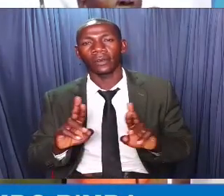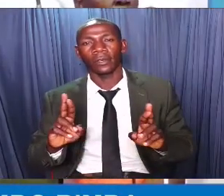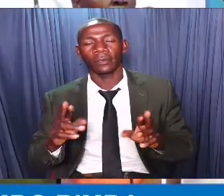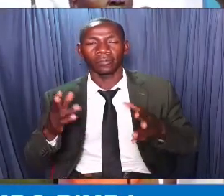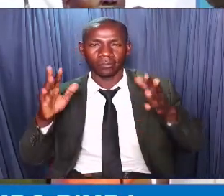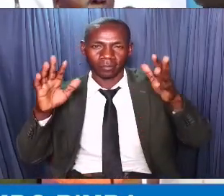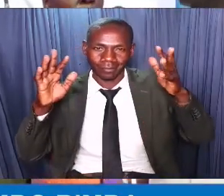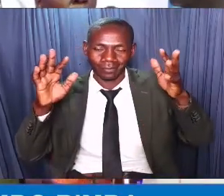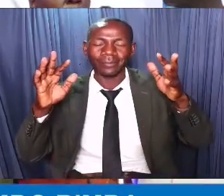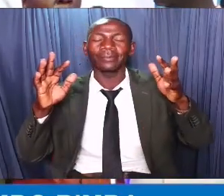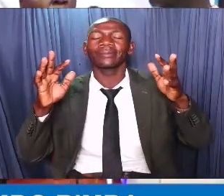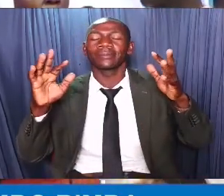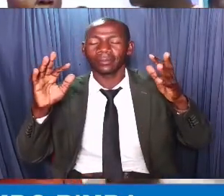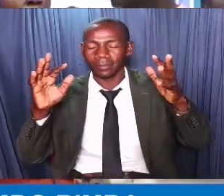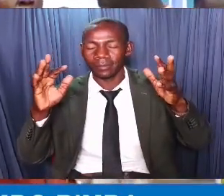forgiven.